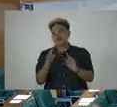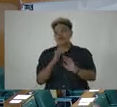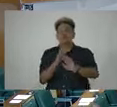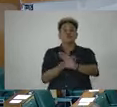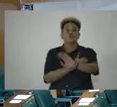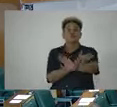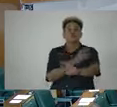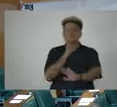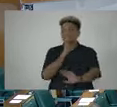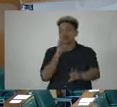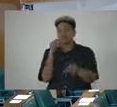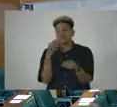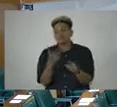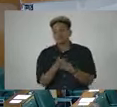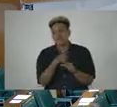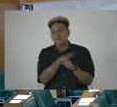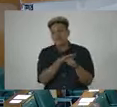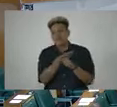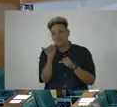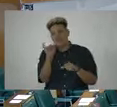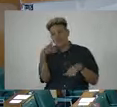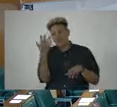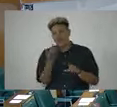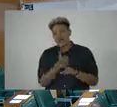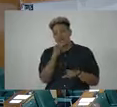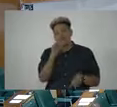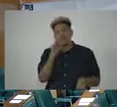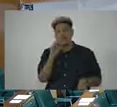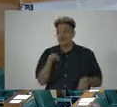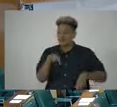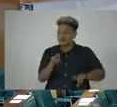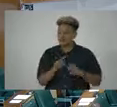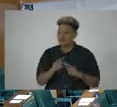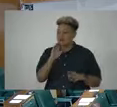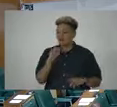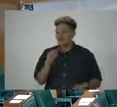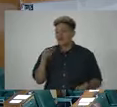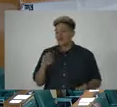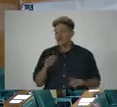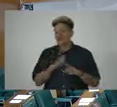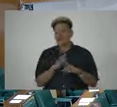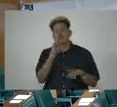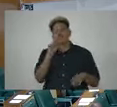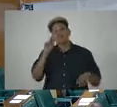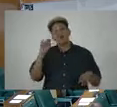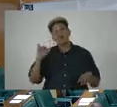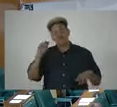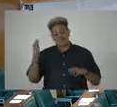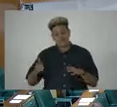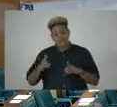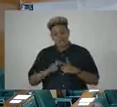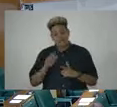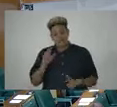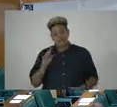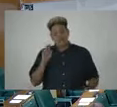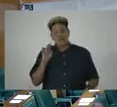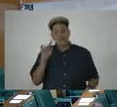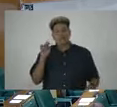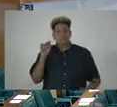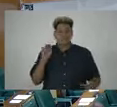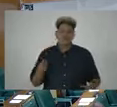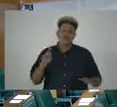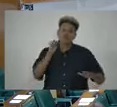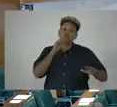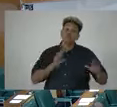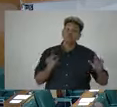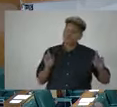improve the water supply to areas such as Lambs River, Cottage, Barneyside, and Darlington. Madam